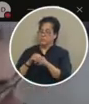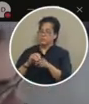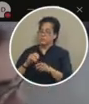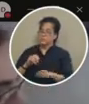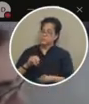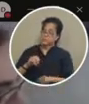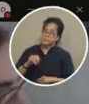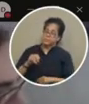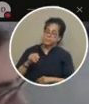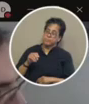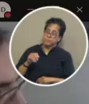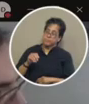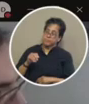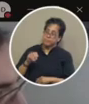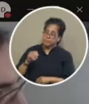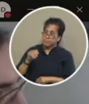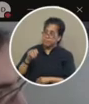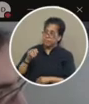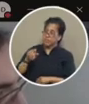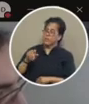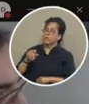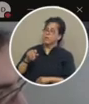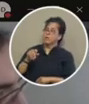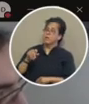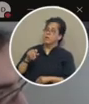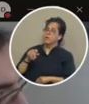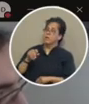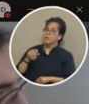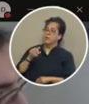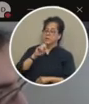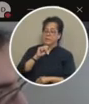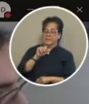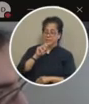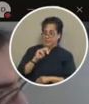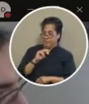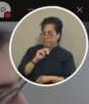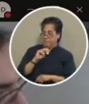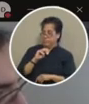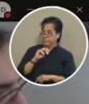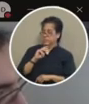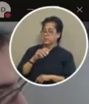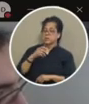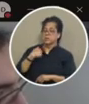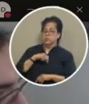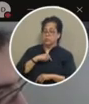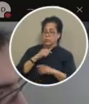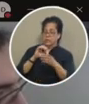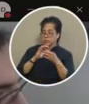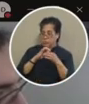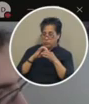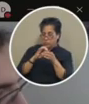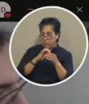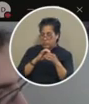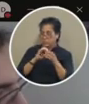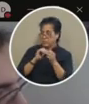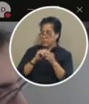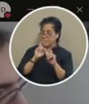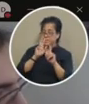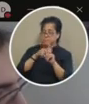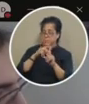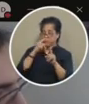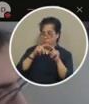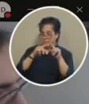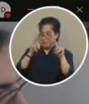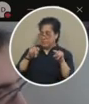think, as Representative Hernandez stated, this is Sam Rodriguez, city engineer. We have been in coordination as far as the timing of the submittal for the